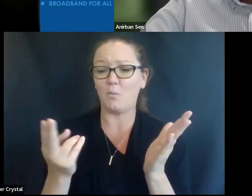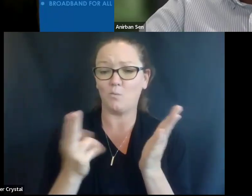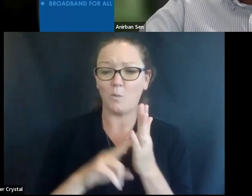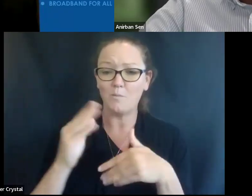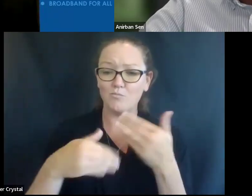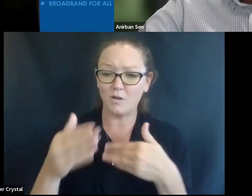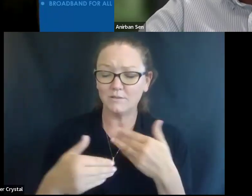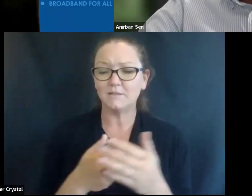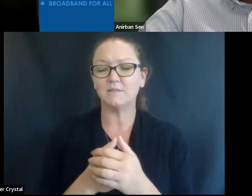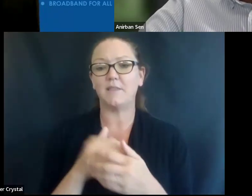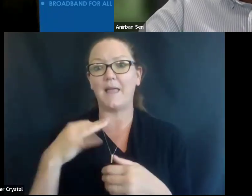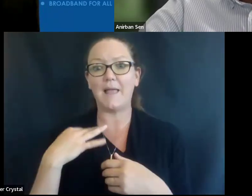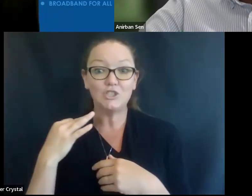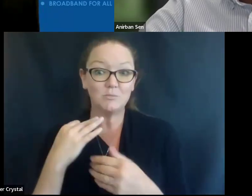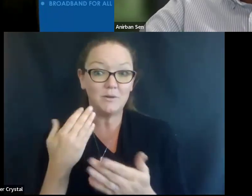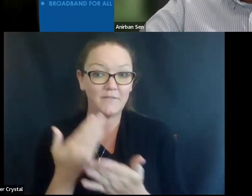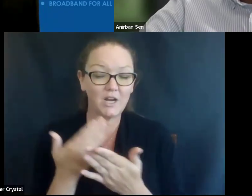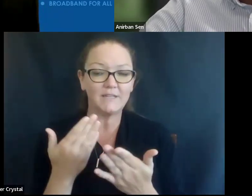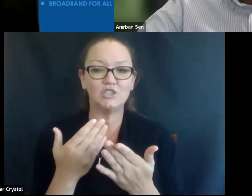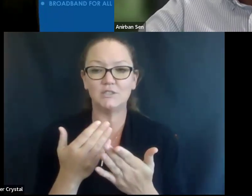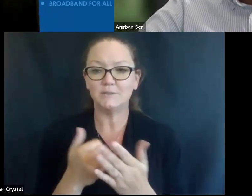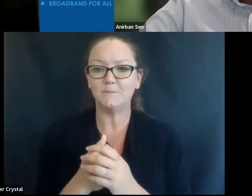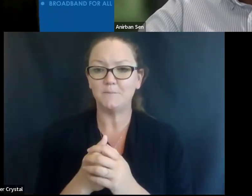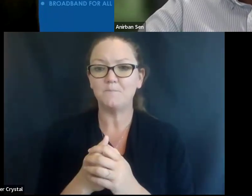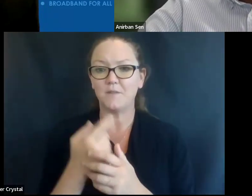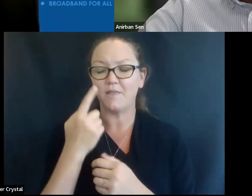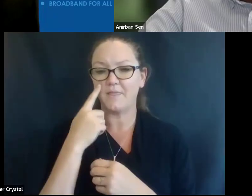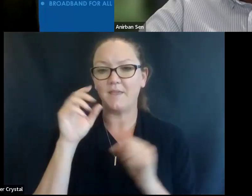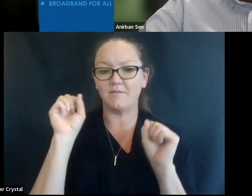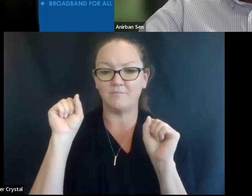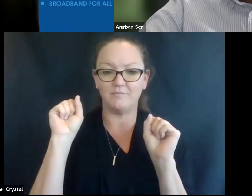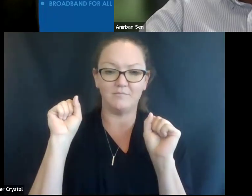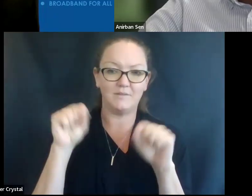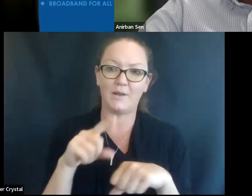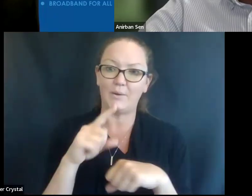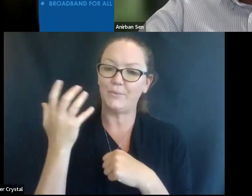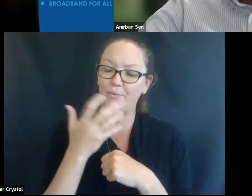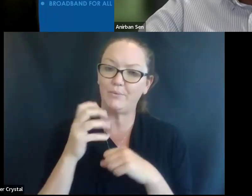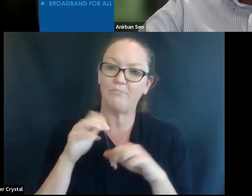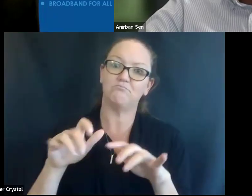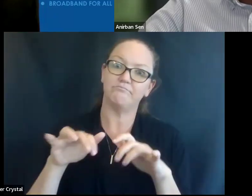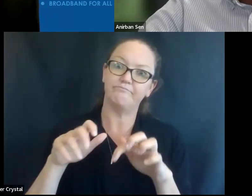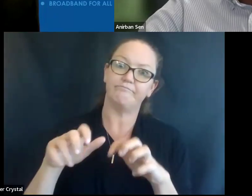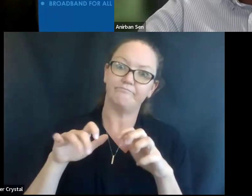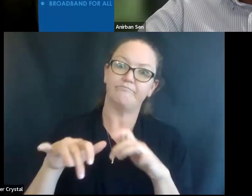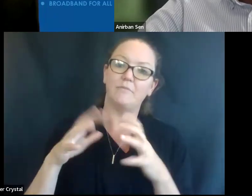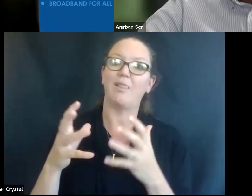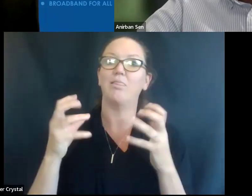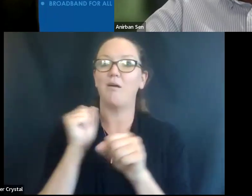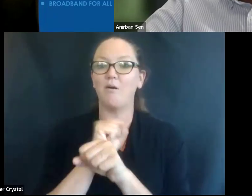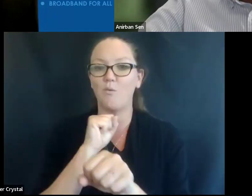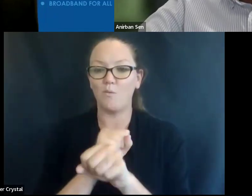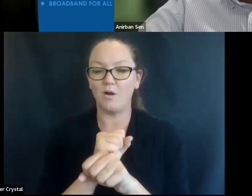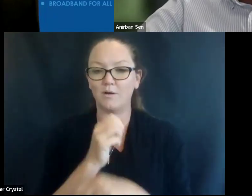eligibility verification, could be analog and cumbersome. And so for the